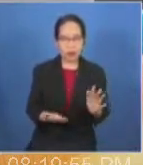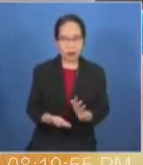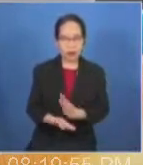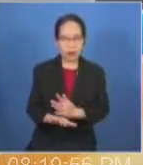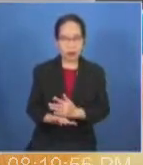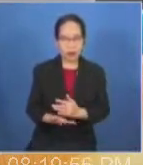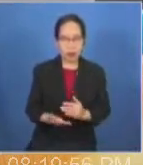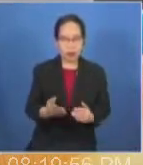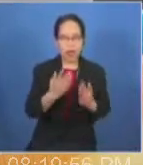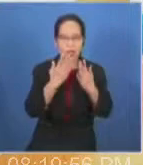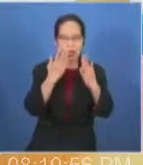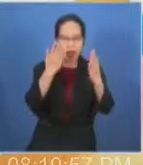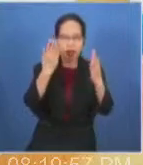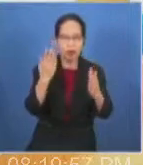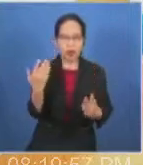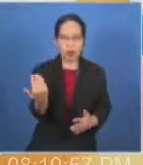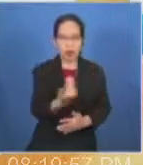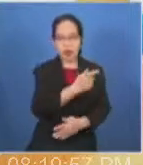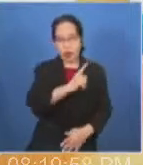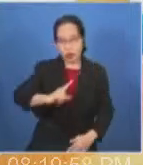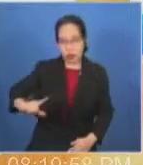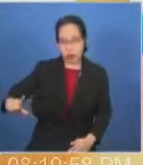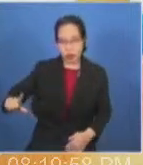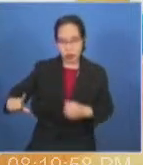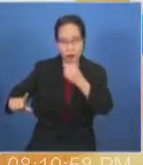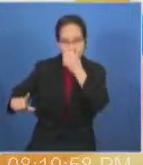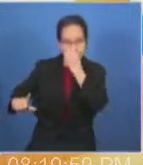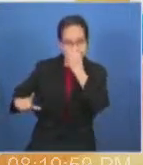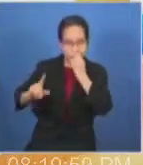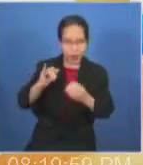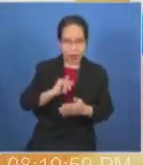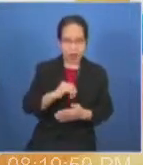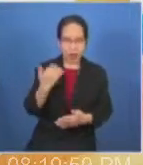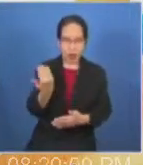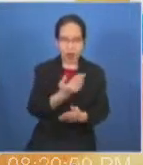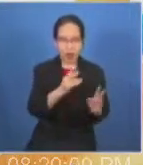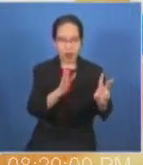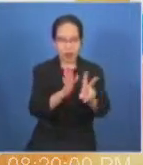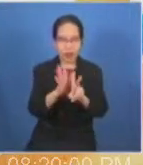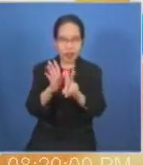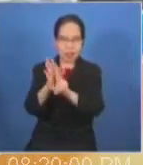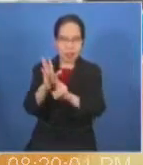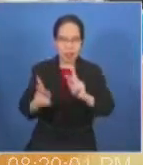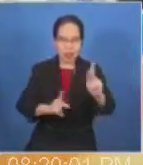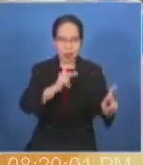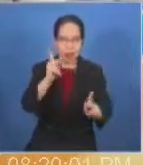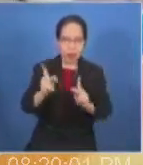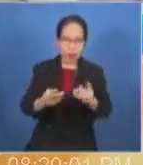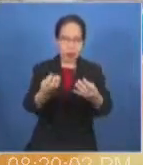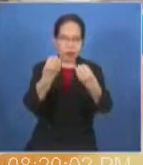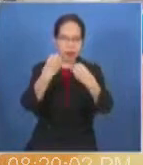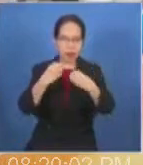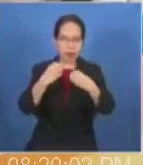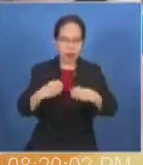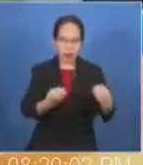Nagpapasalamat po ako sa ating Panginoon. I am grateful to our Lord that our village people were given the